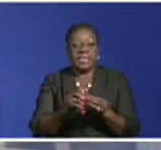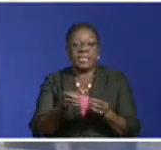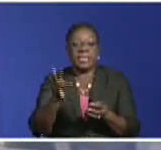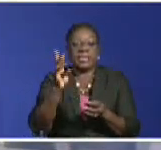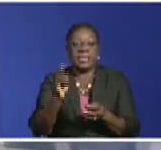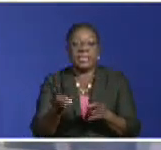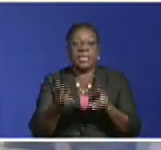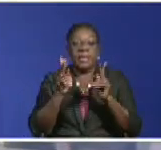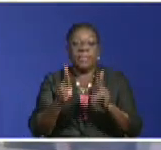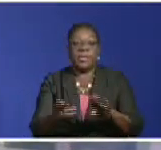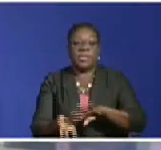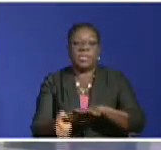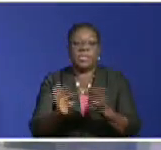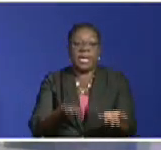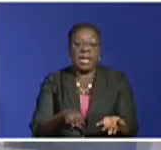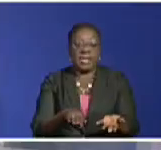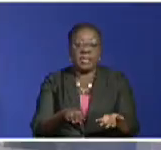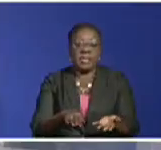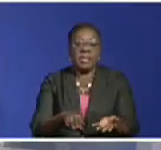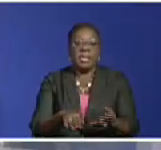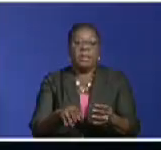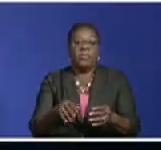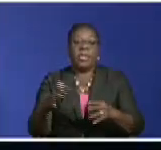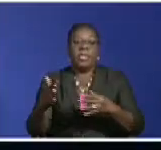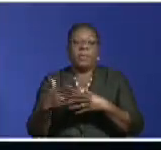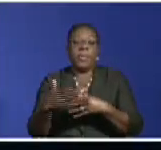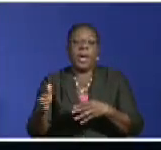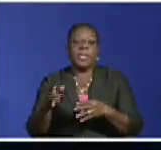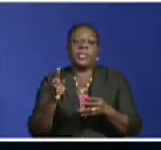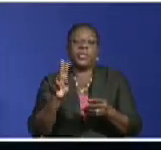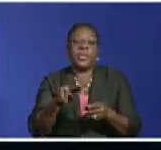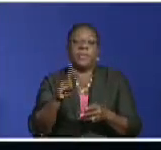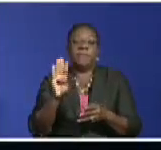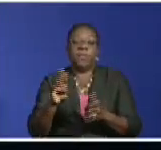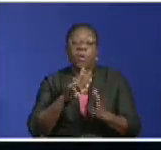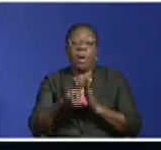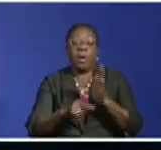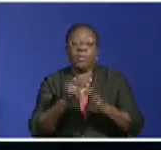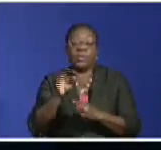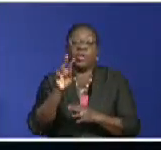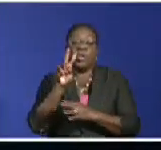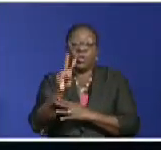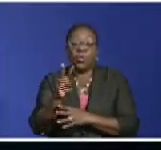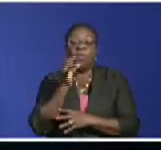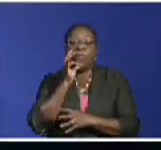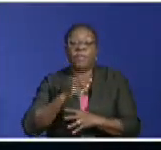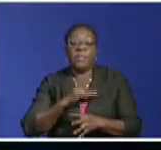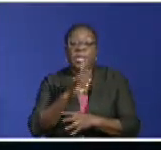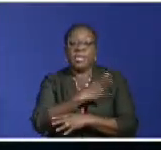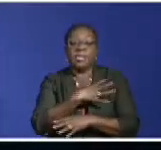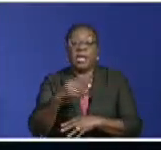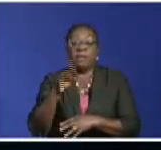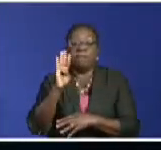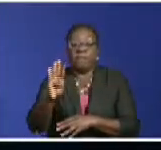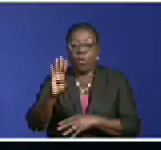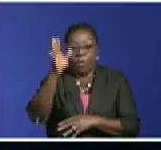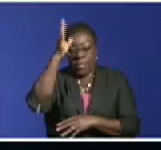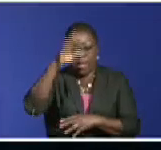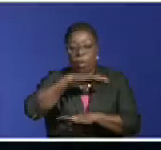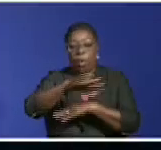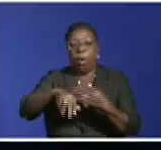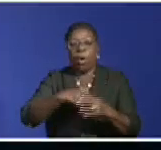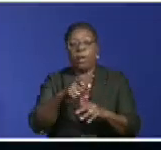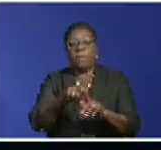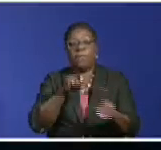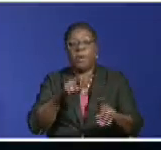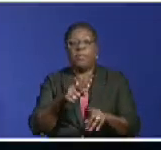deaths linked to COVID-19 within the past 24 hours. 2 females and 4 males, all from New Providence, between the ages